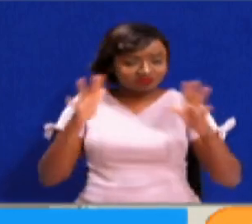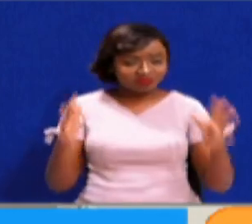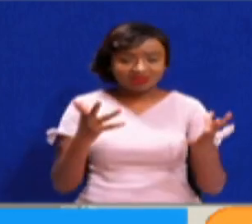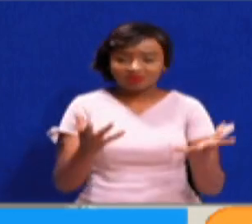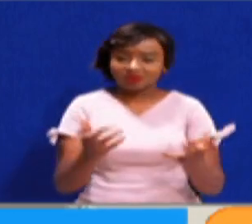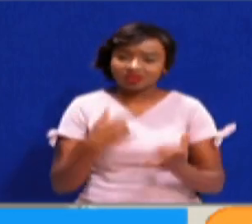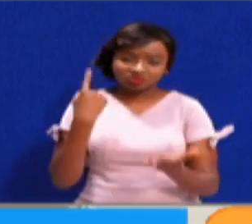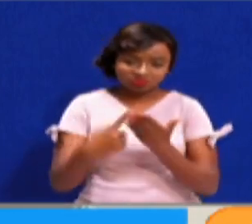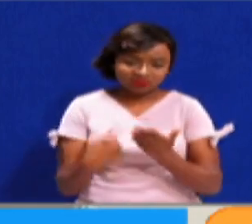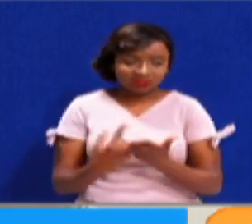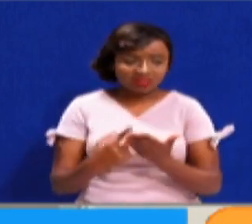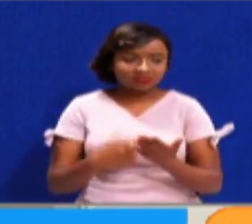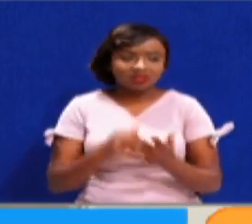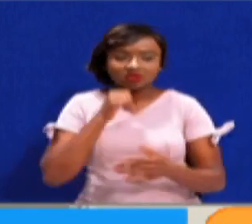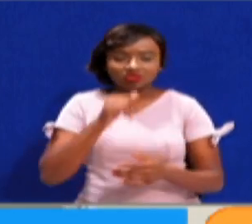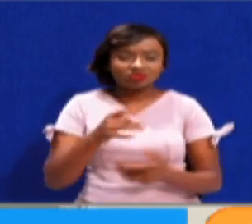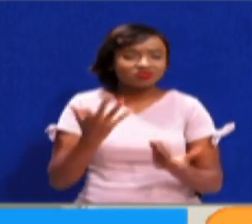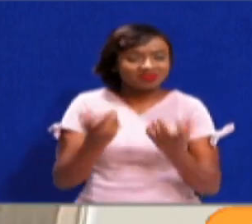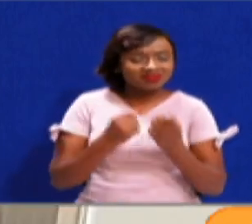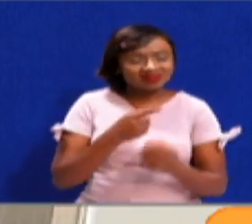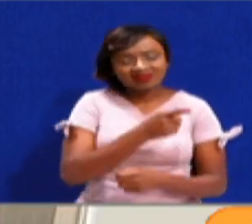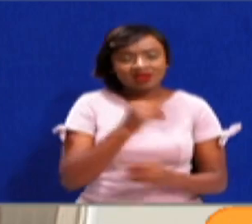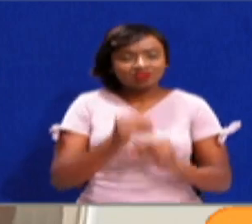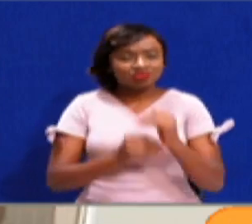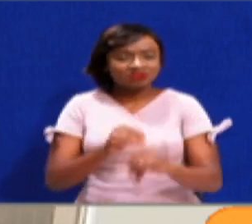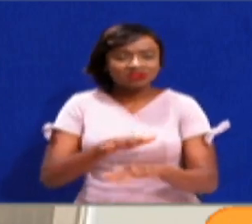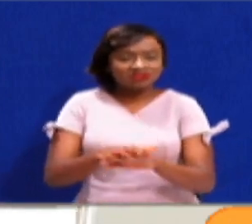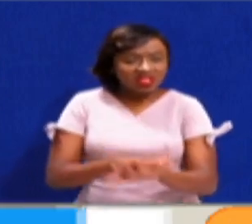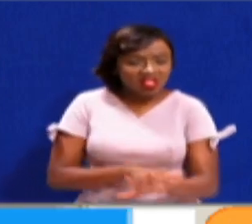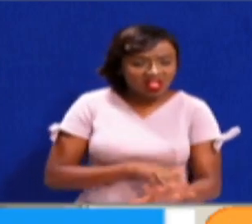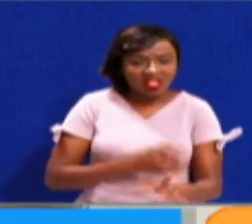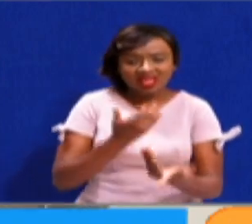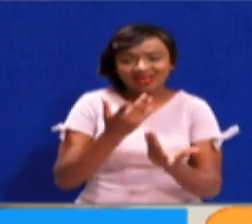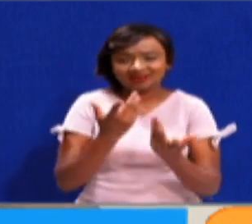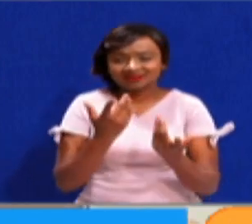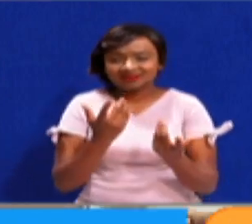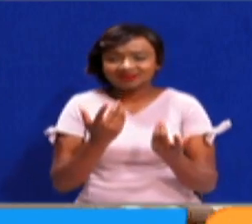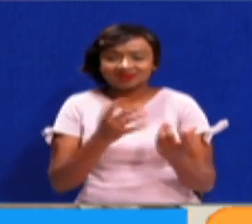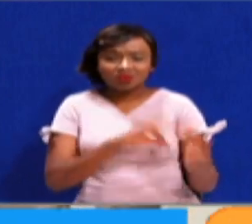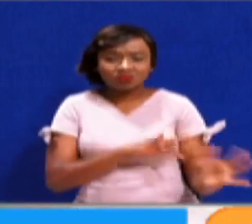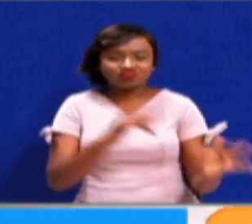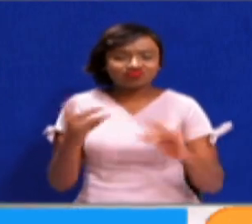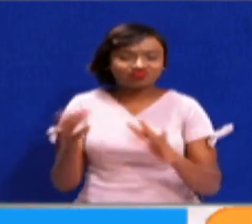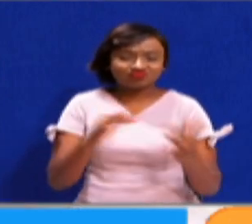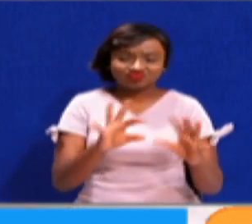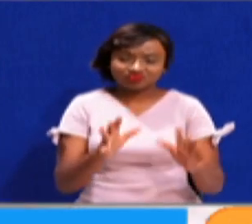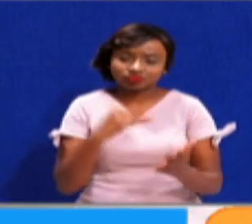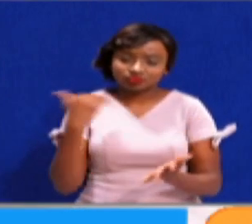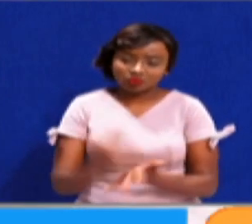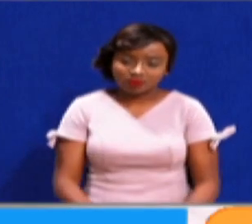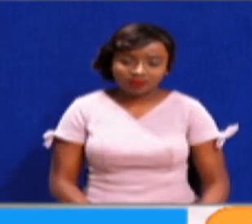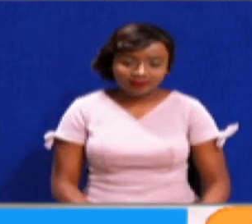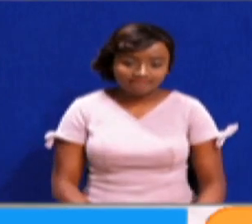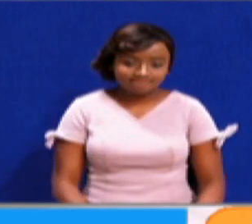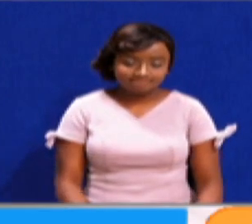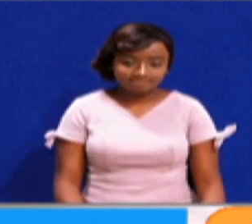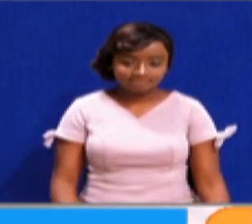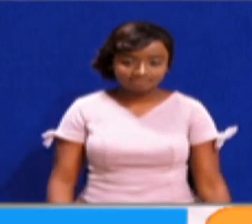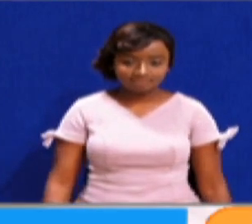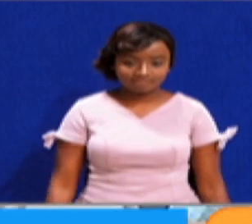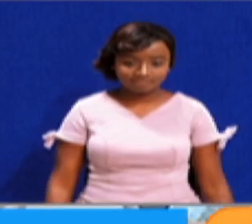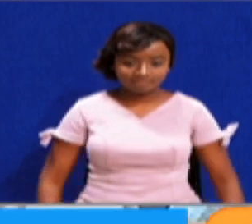ones that I think we need to start looking at towards making this process, you know, a little more seamless and avoiding this debate here. Yeah, but I think related to that